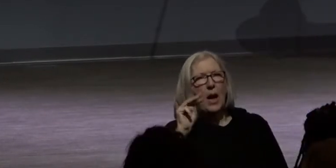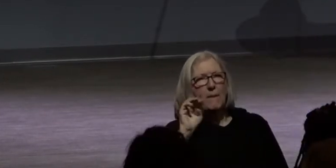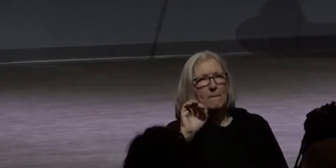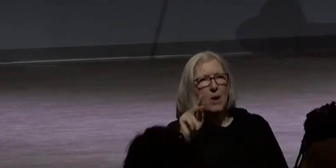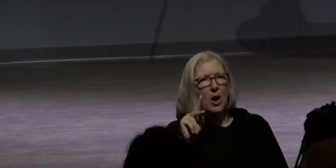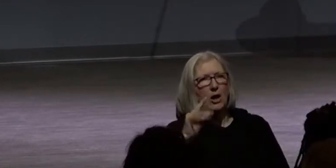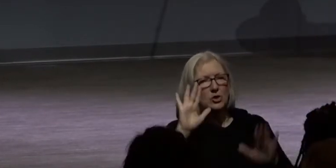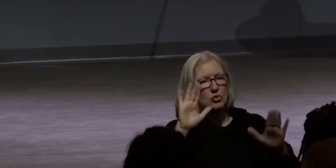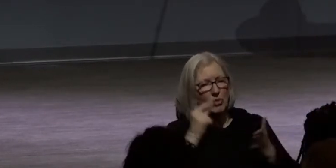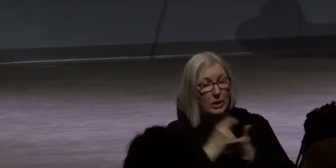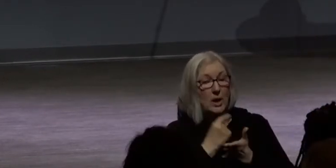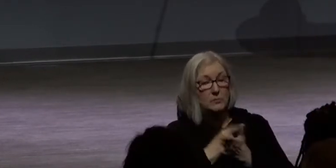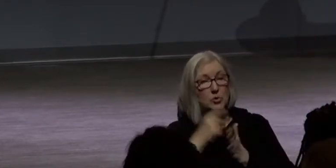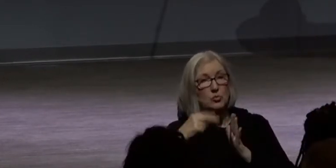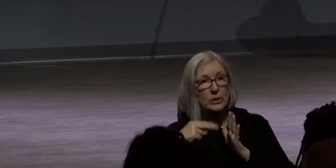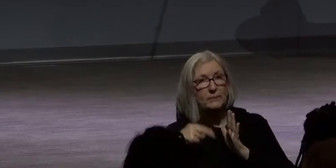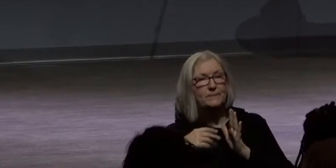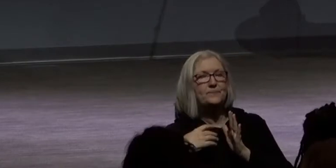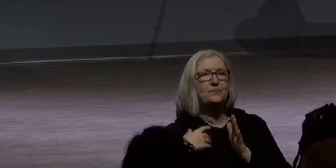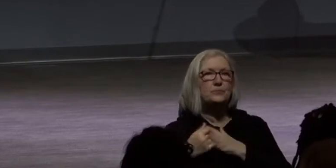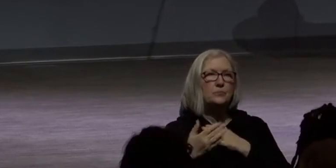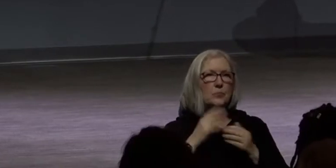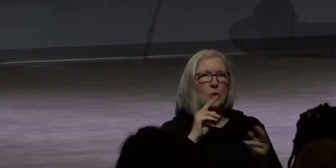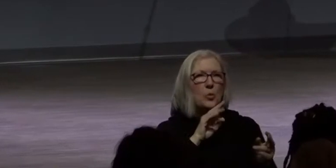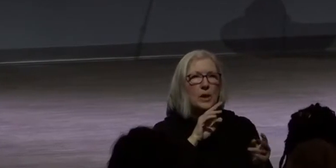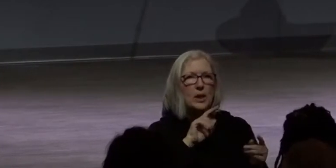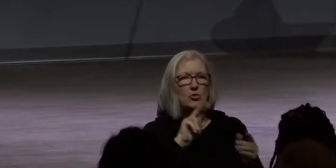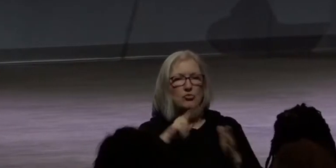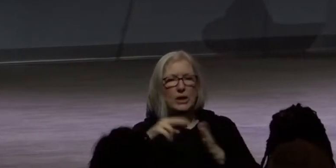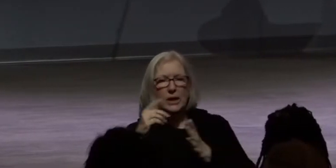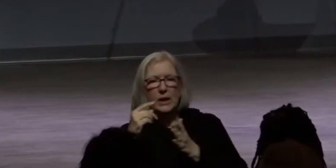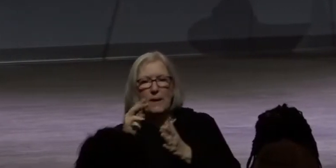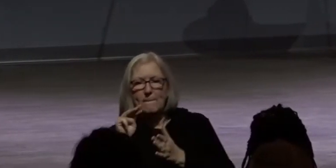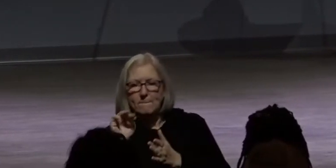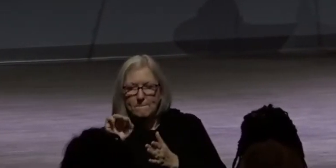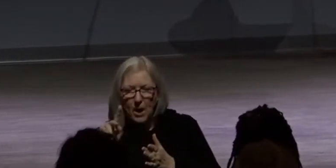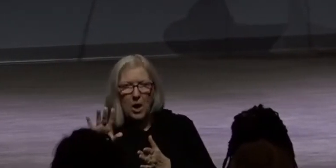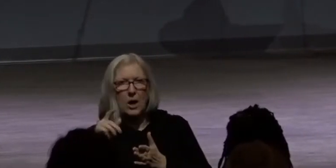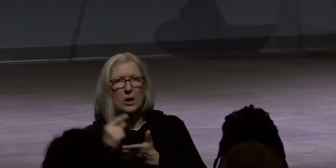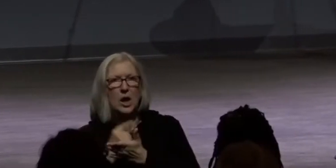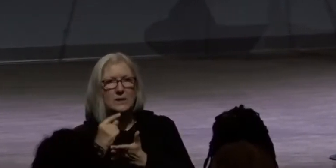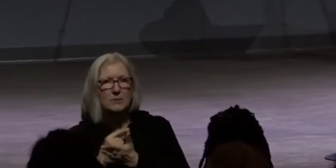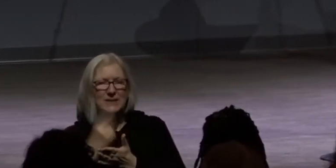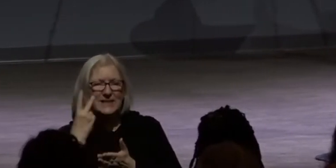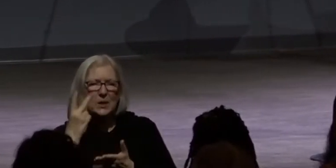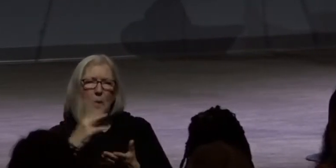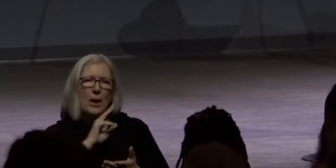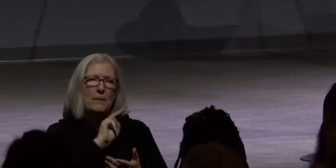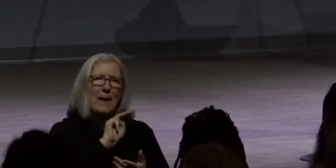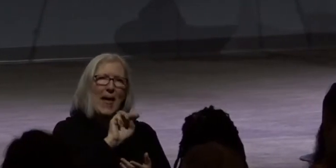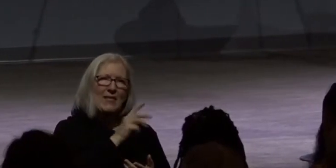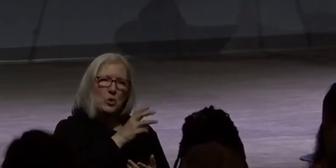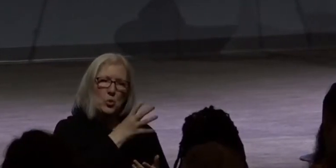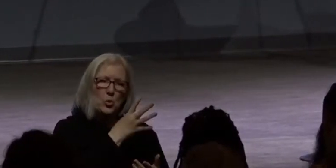a great gospel to read. So we're going to look at Mark's account and figure out what did Mark include that Matthew left out. It's always a good thing to